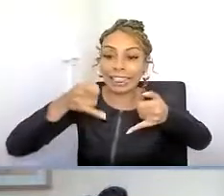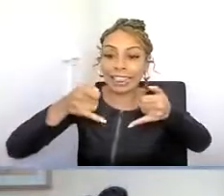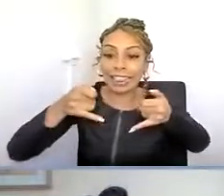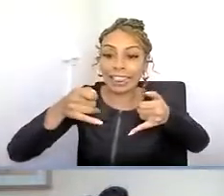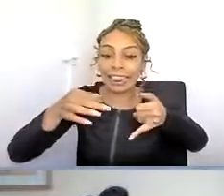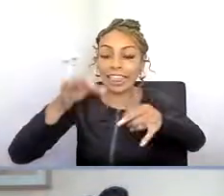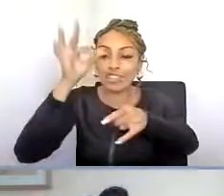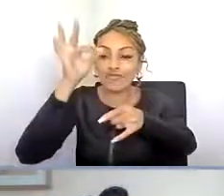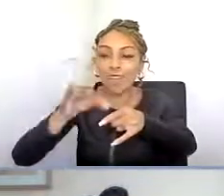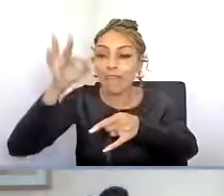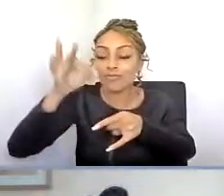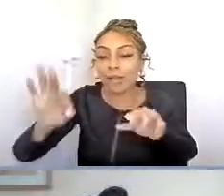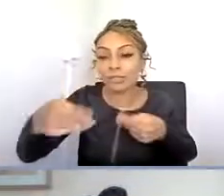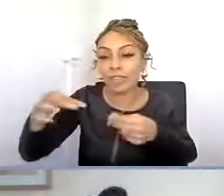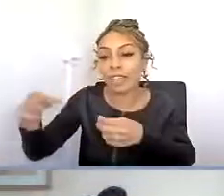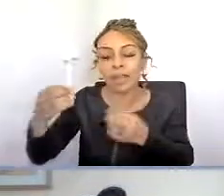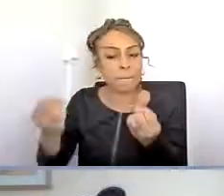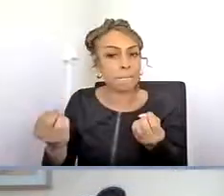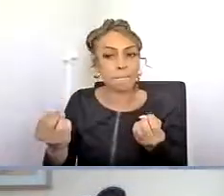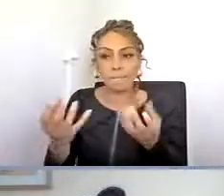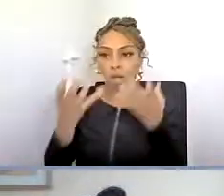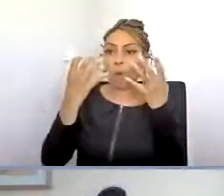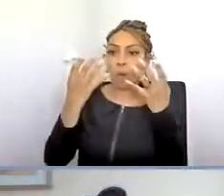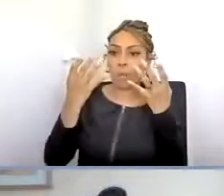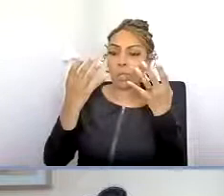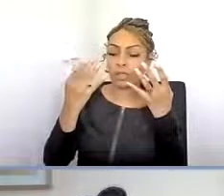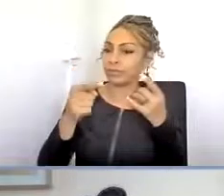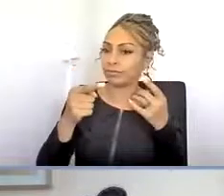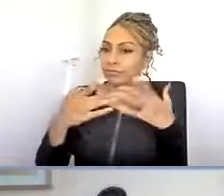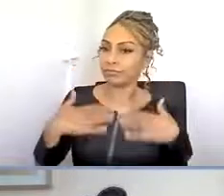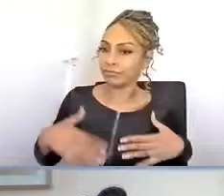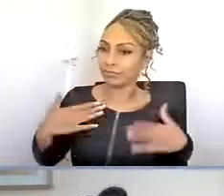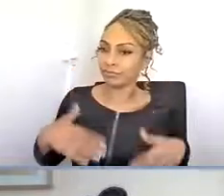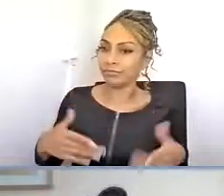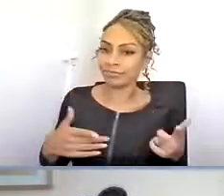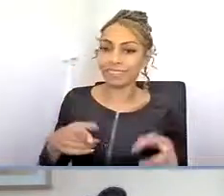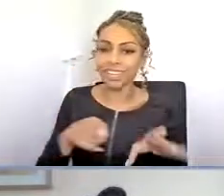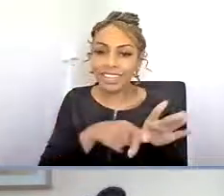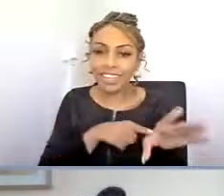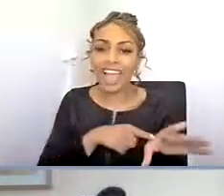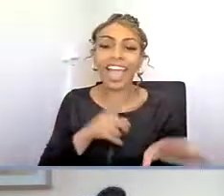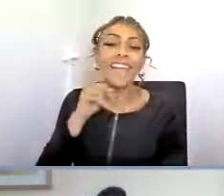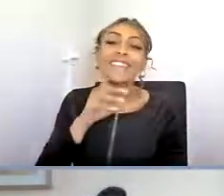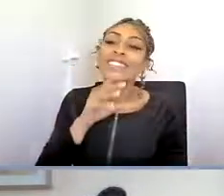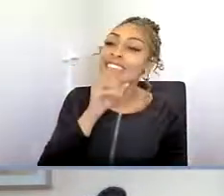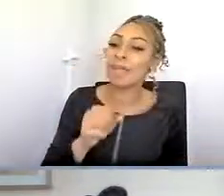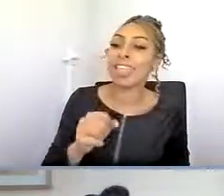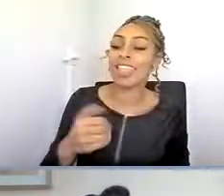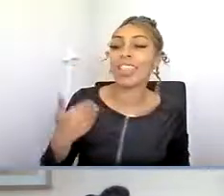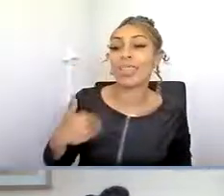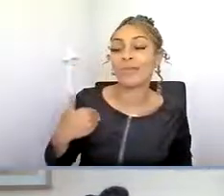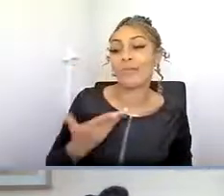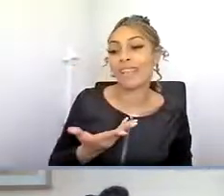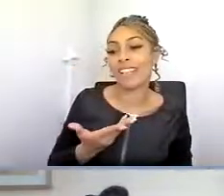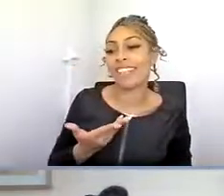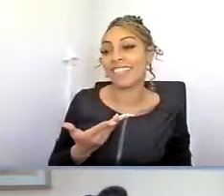And I think it's a very bold statement for a young female artist. I think what's